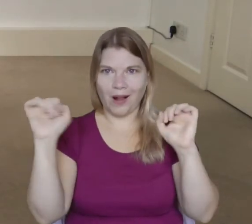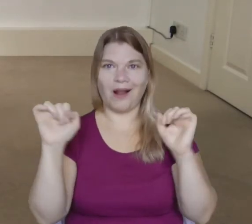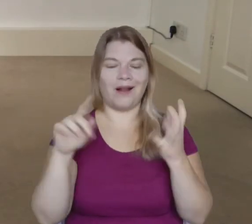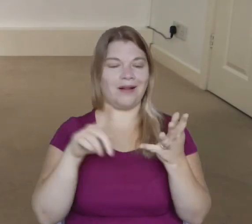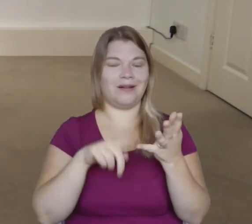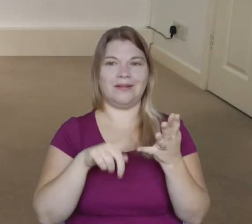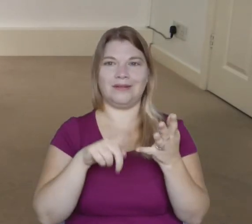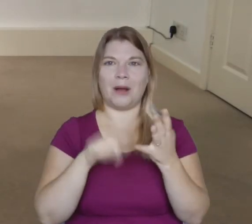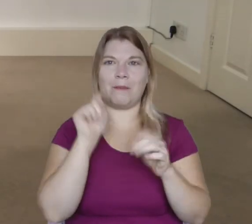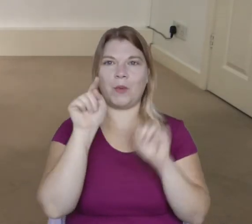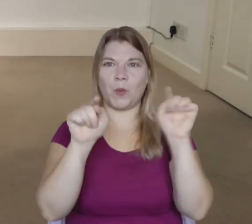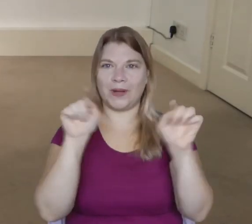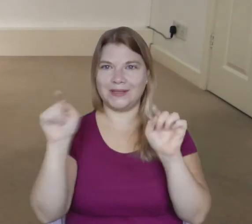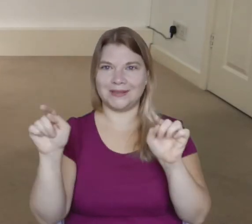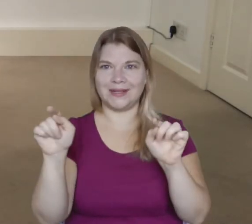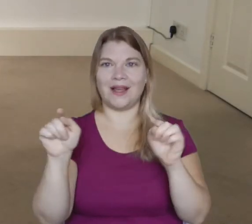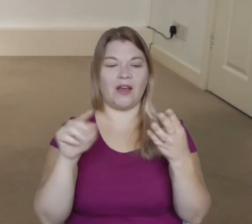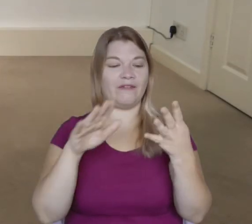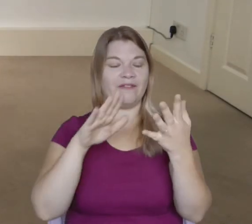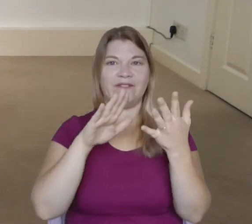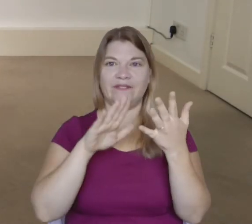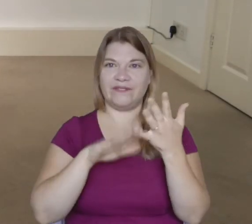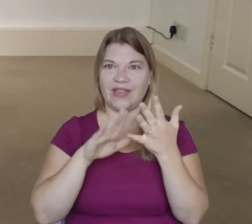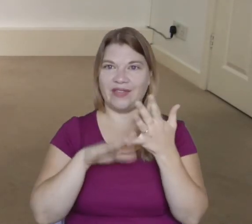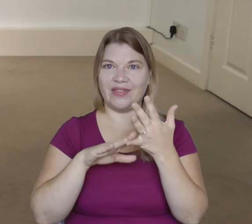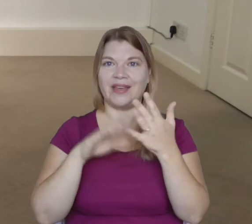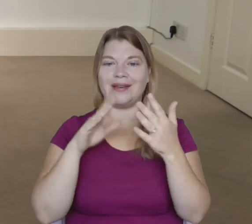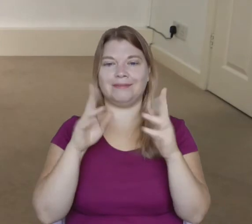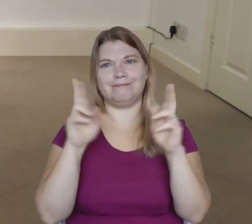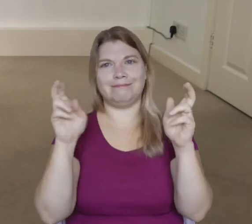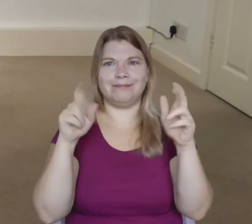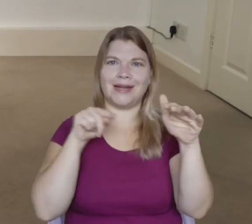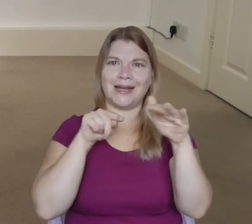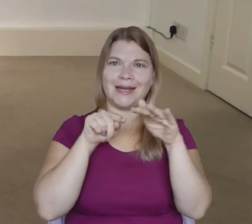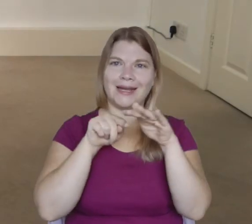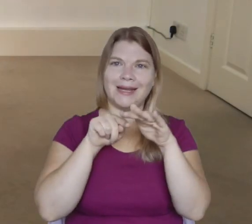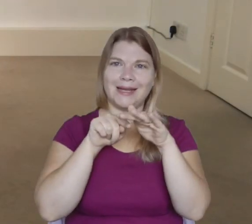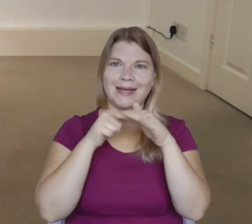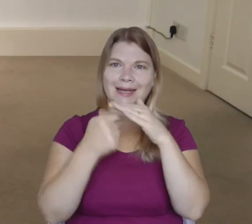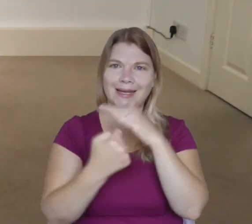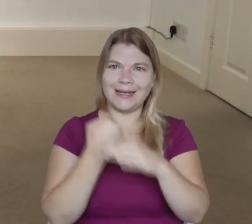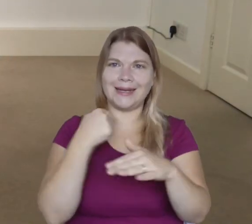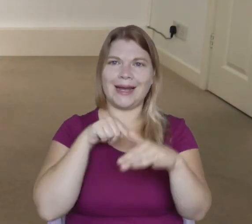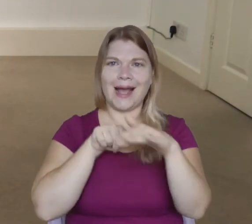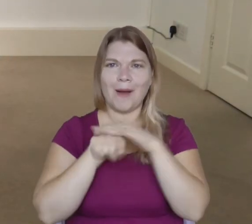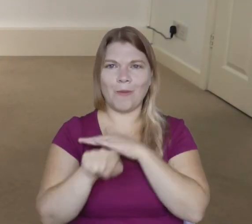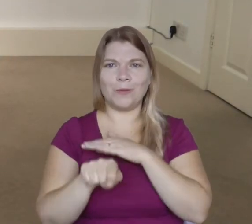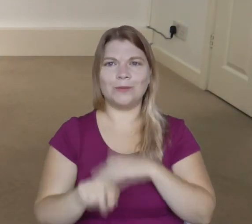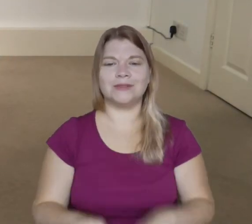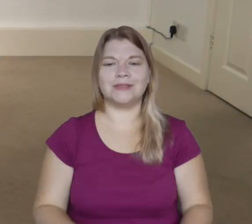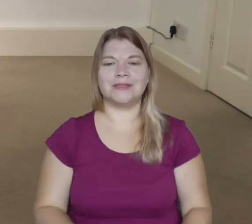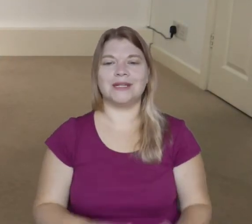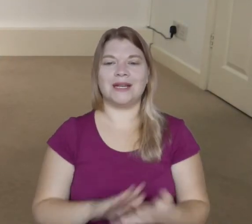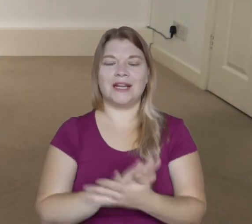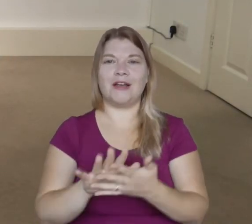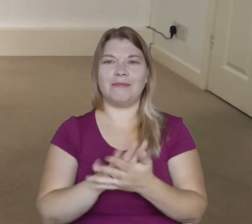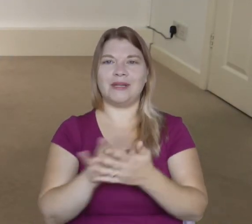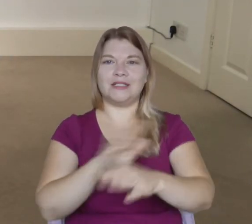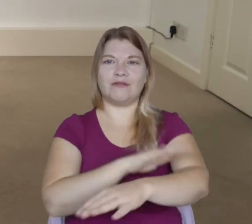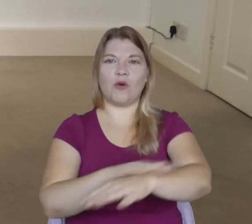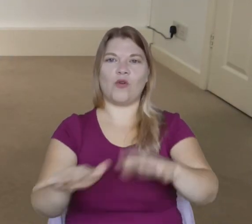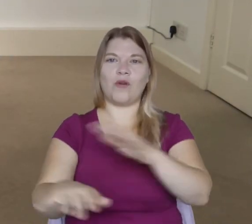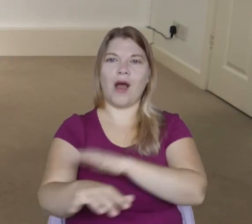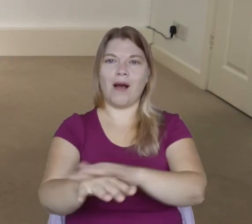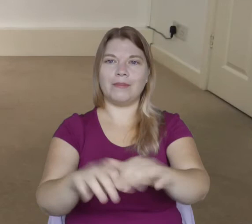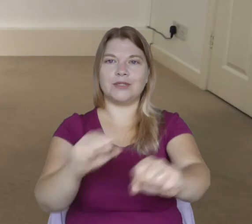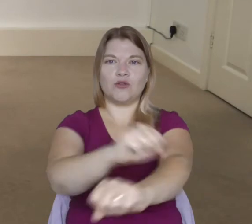going to be in and out. Okay, so for this one, we're going to cross our forearms in front of